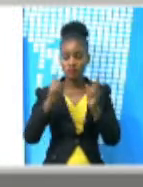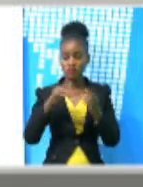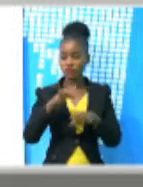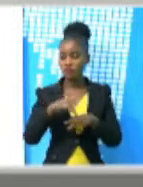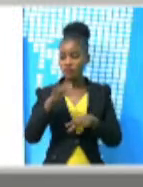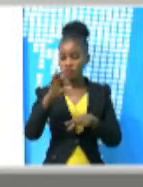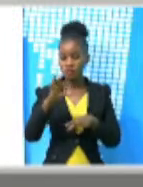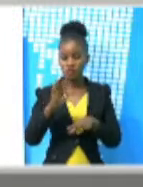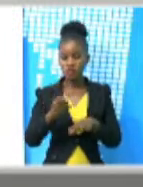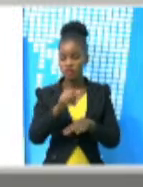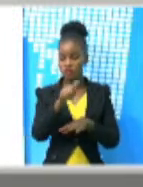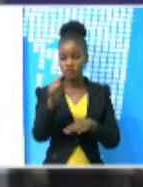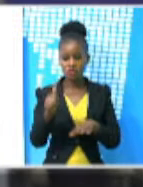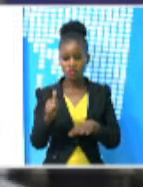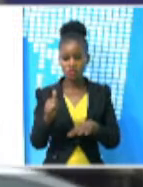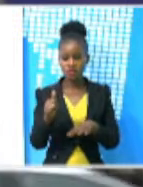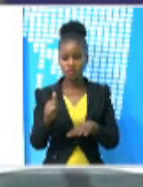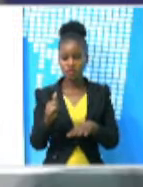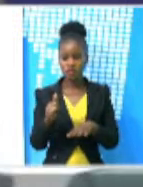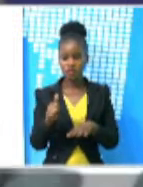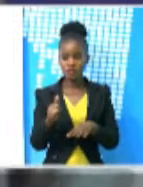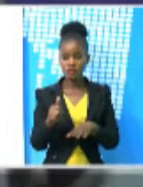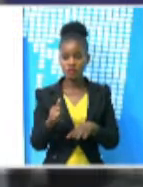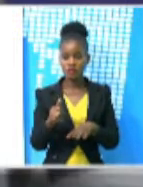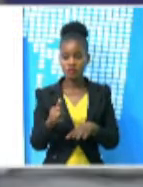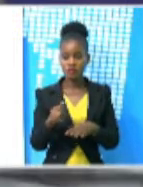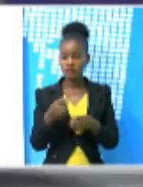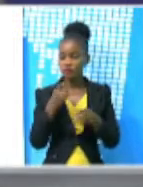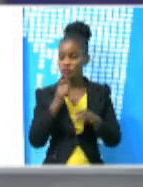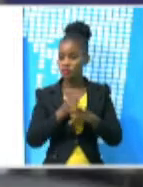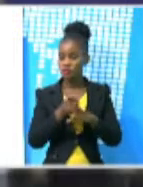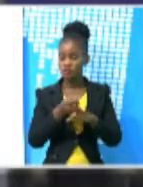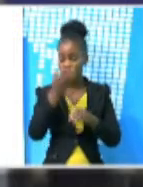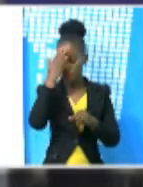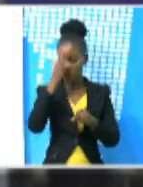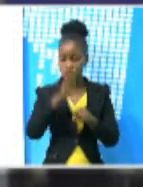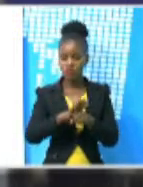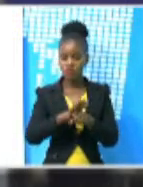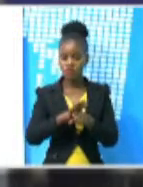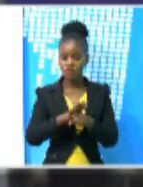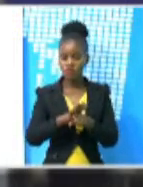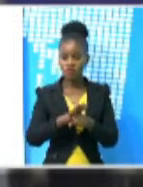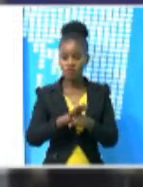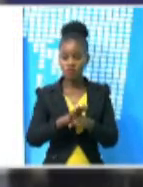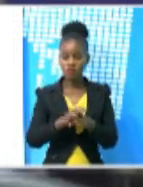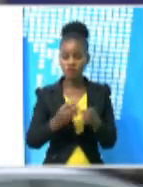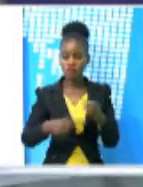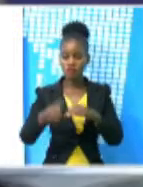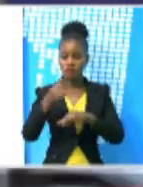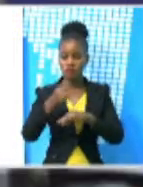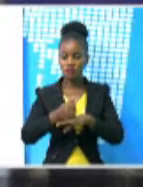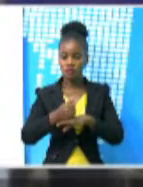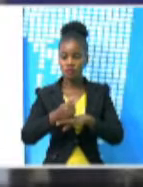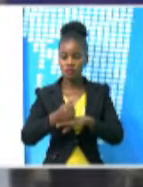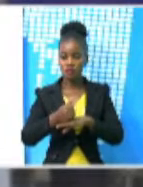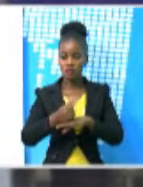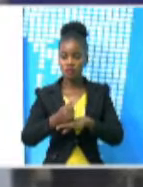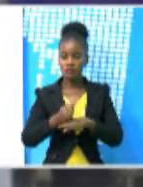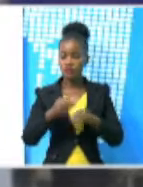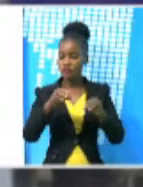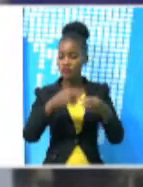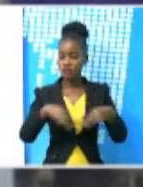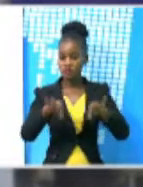thing that I want to make sure we deliver. We're taking the difficult decisions. At the top of our mind are